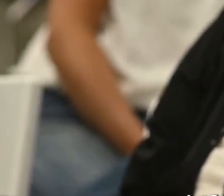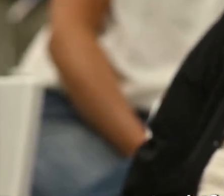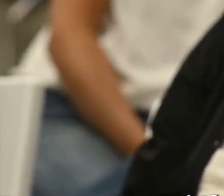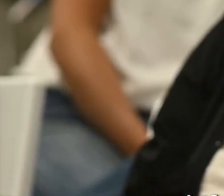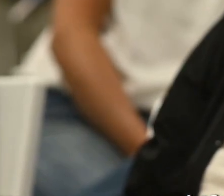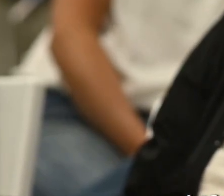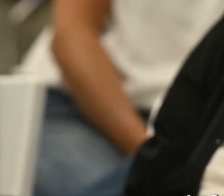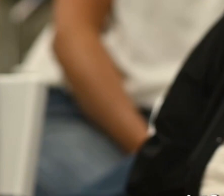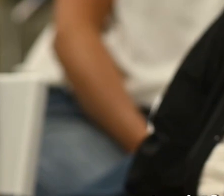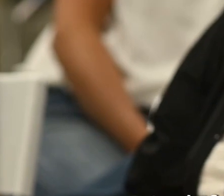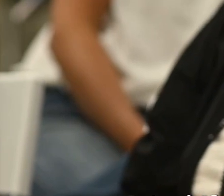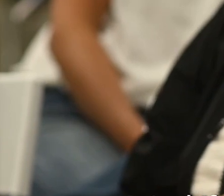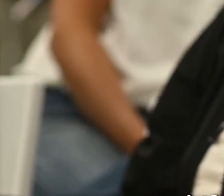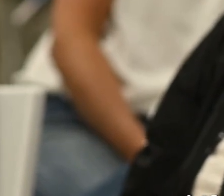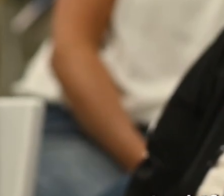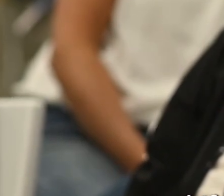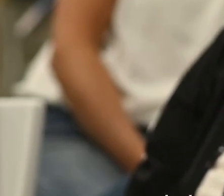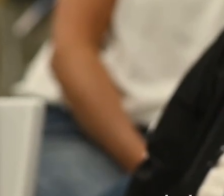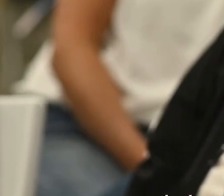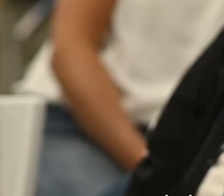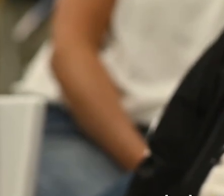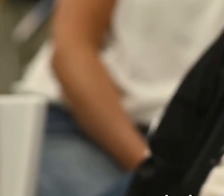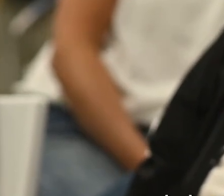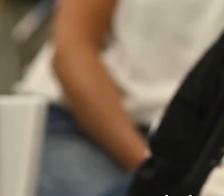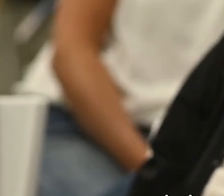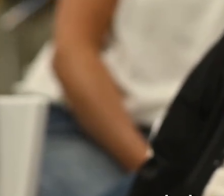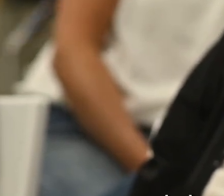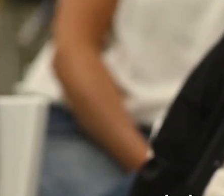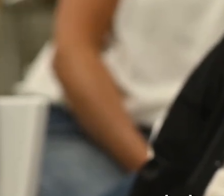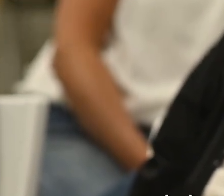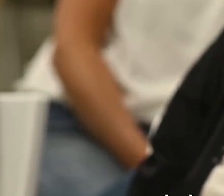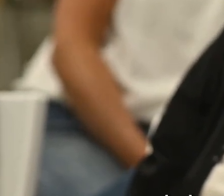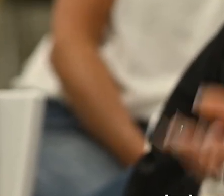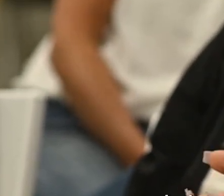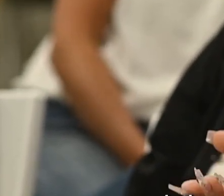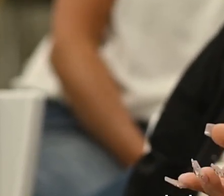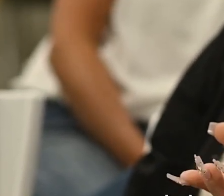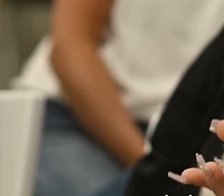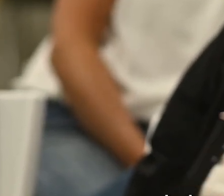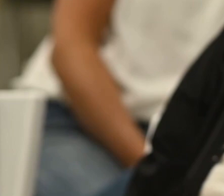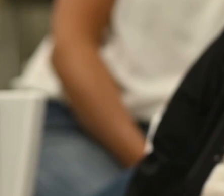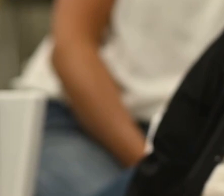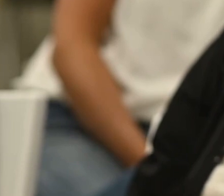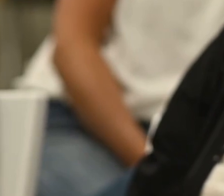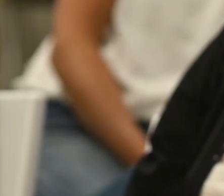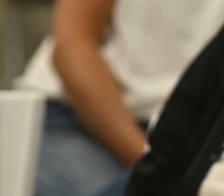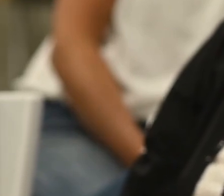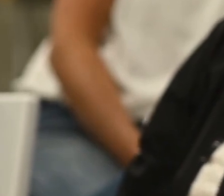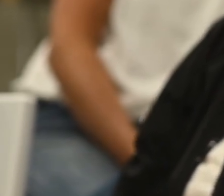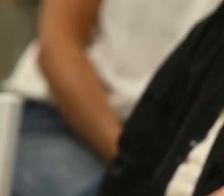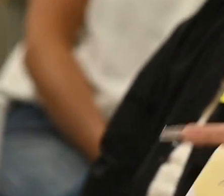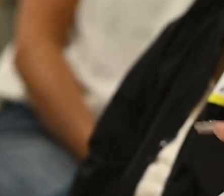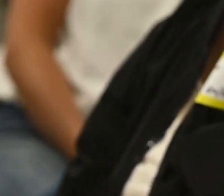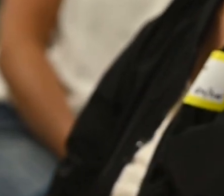is taking all these roles, then we lose the funding, and that has real life impact on the staff that we employ, for example. And so I